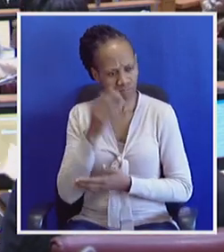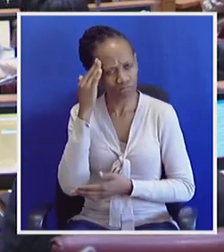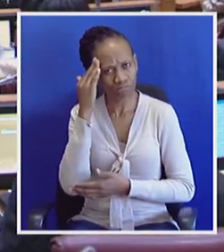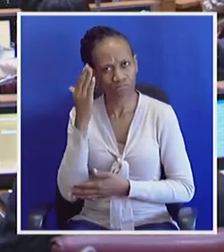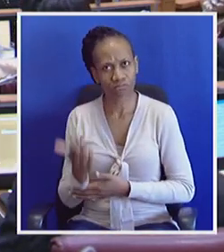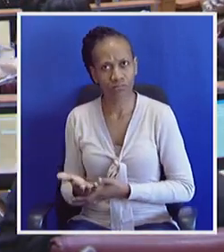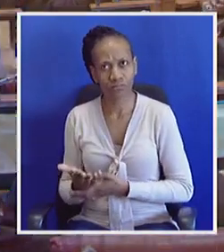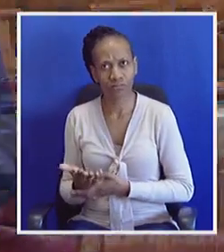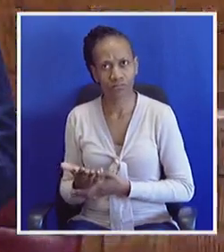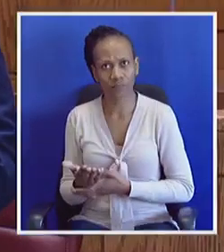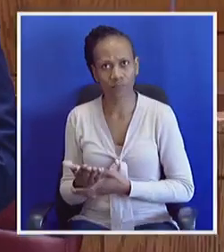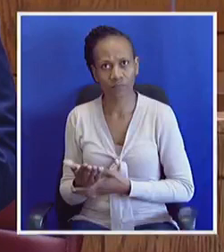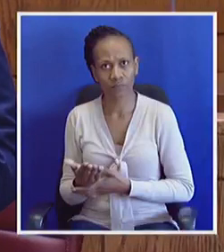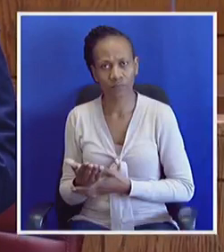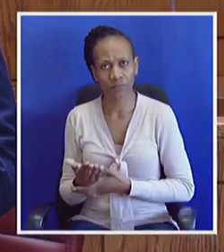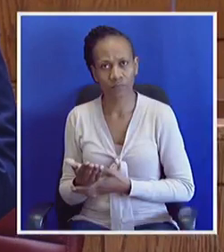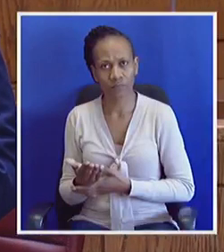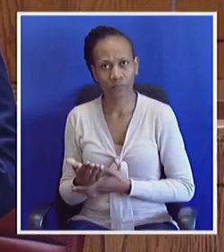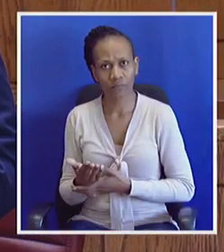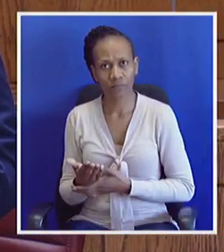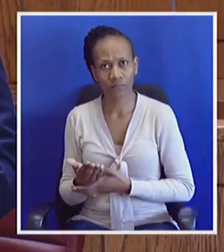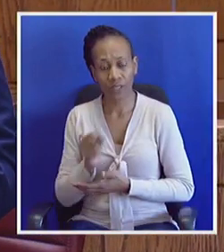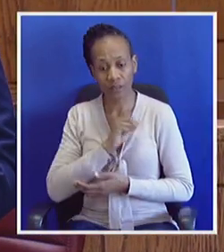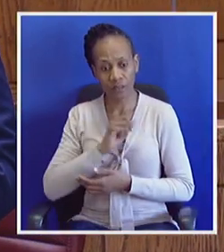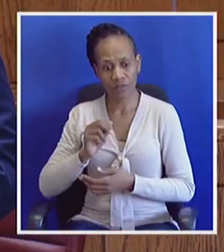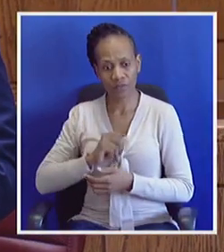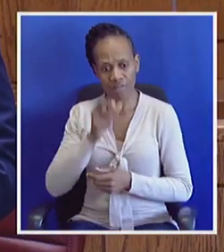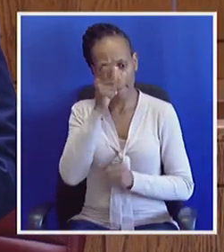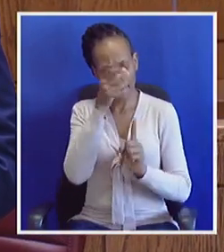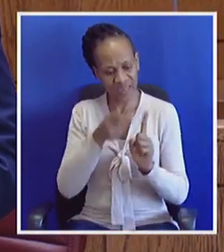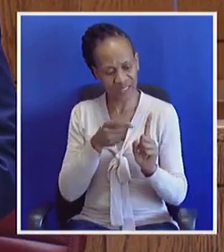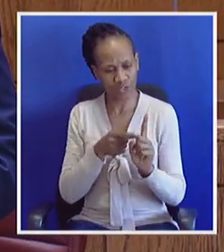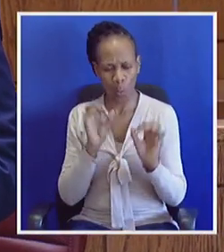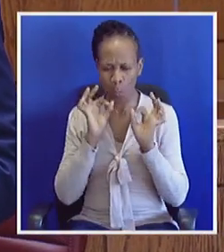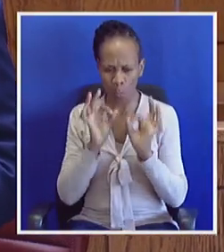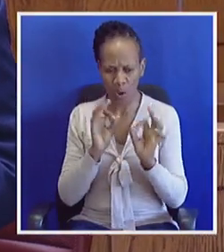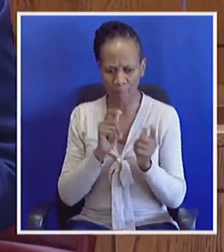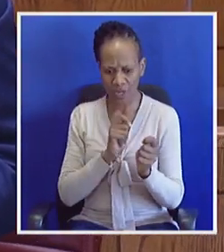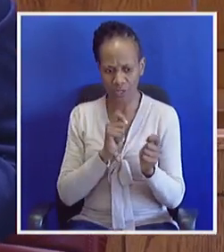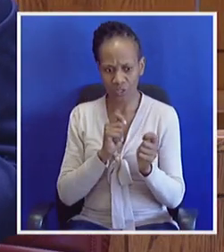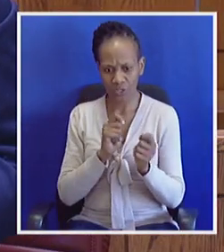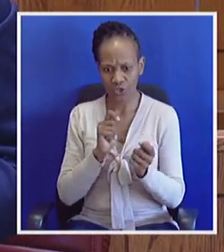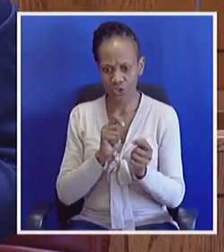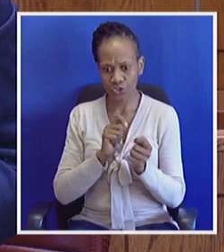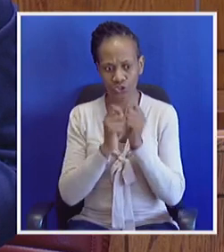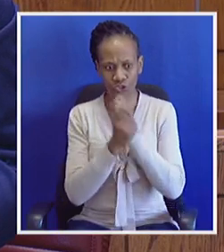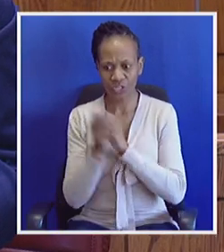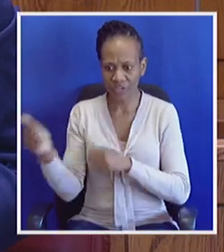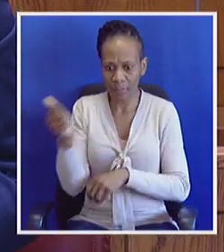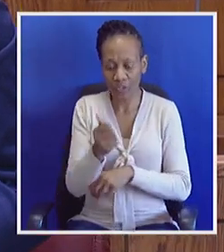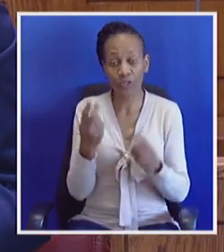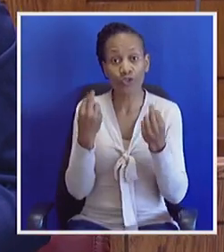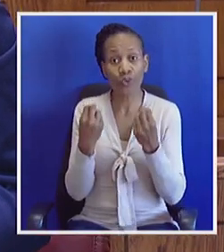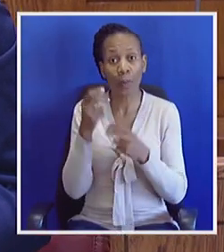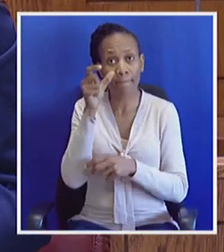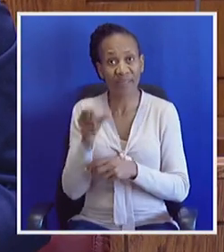a competent and effective official with a controversial one who has a dark cloud hanging over his head